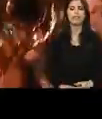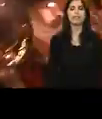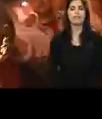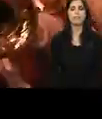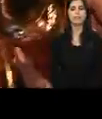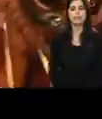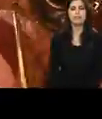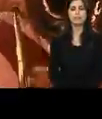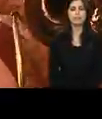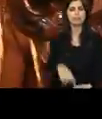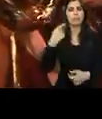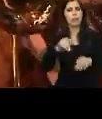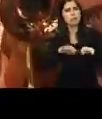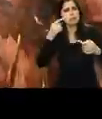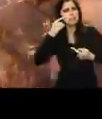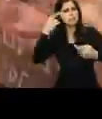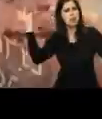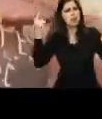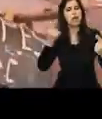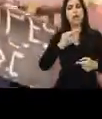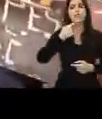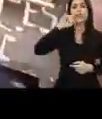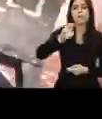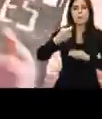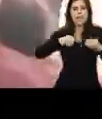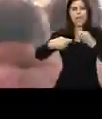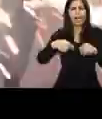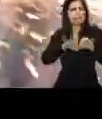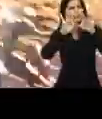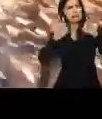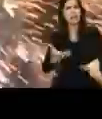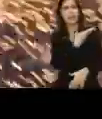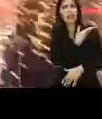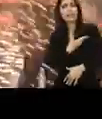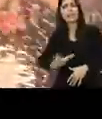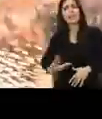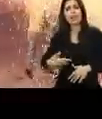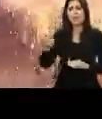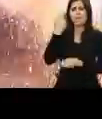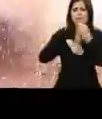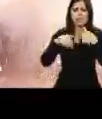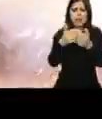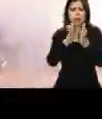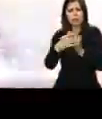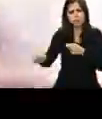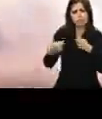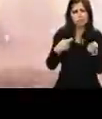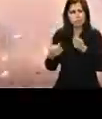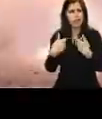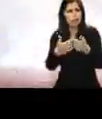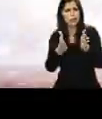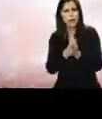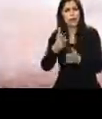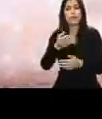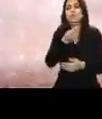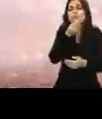measure, a privileged setting for the return to the markets of yesteryear, where everything is bought and bartered, where